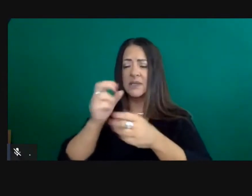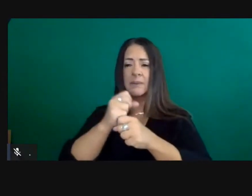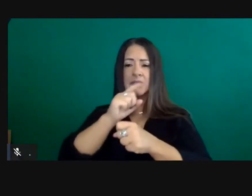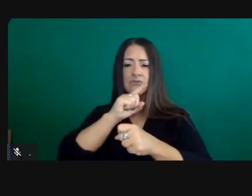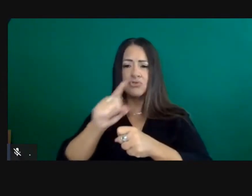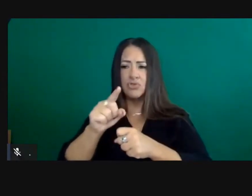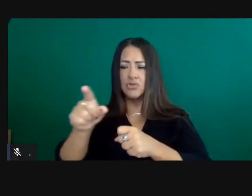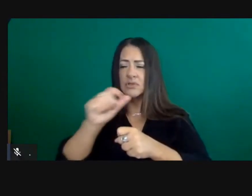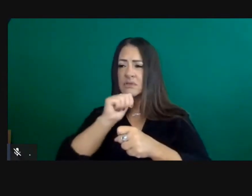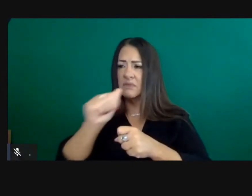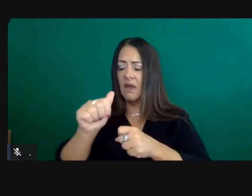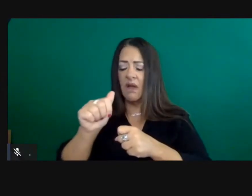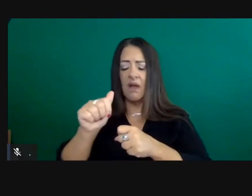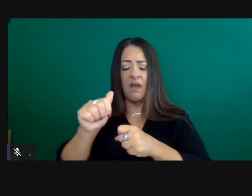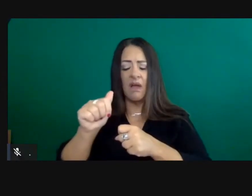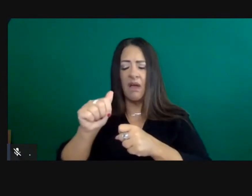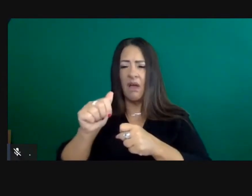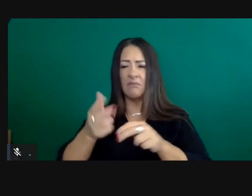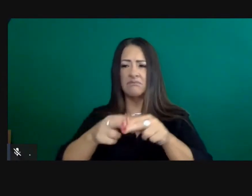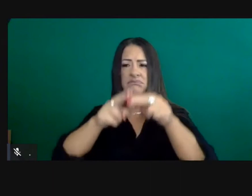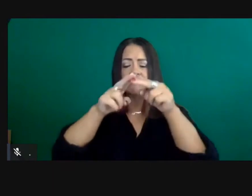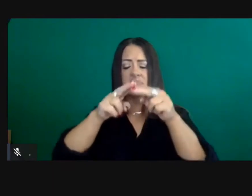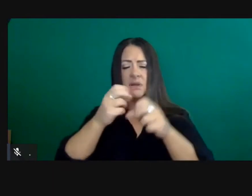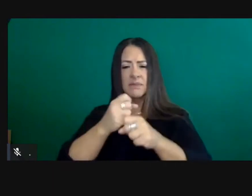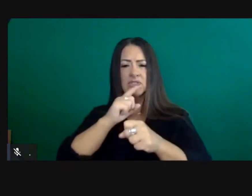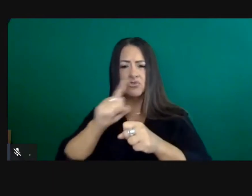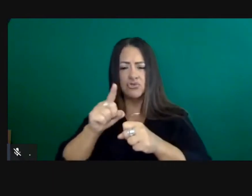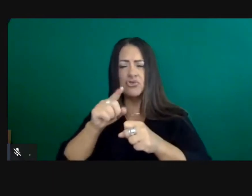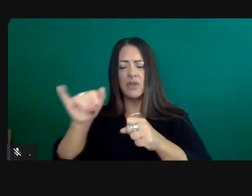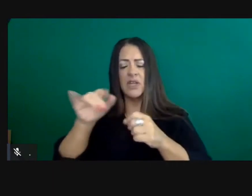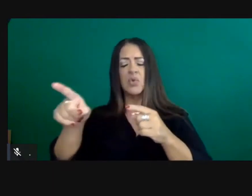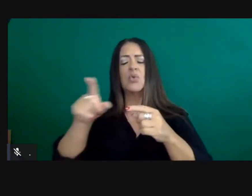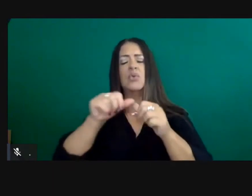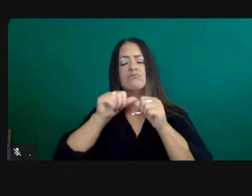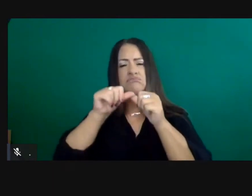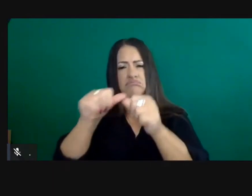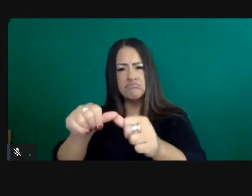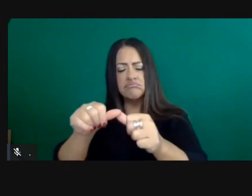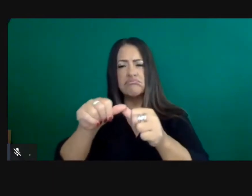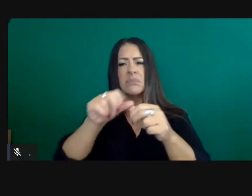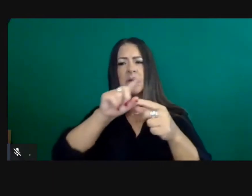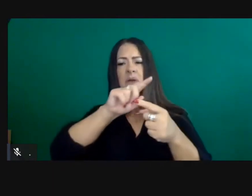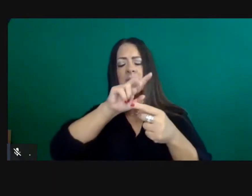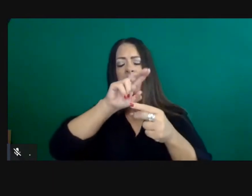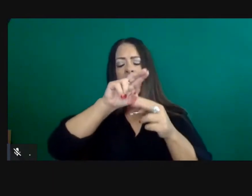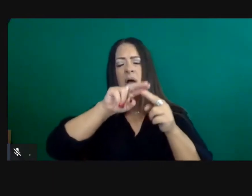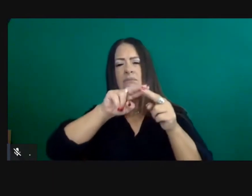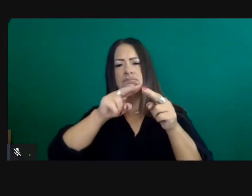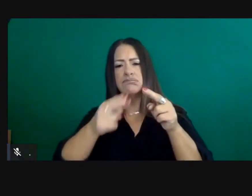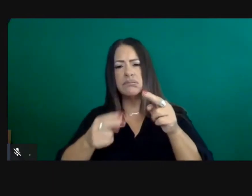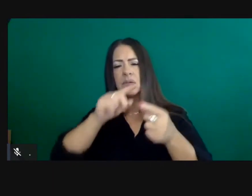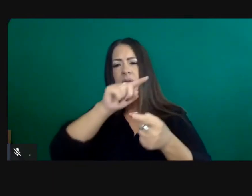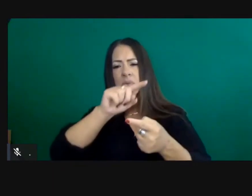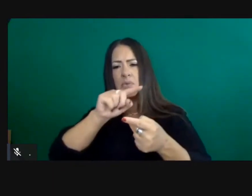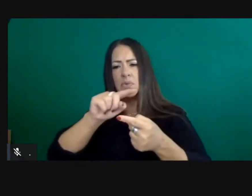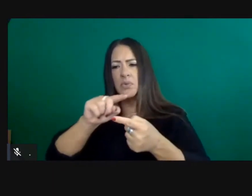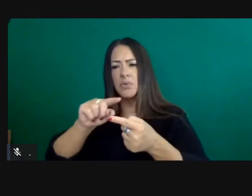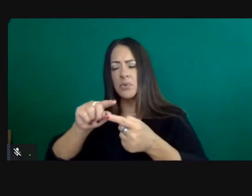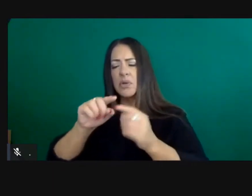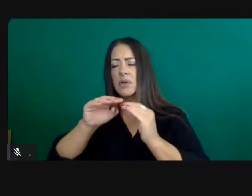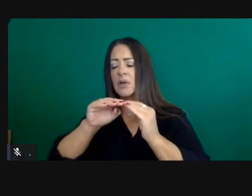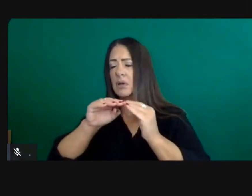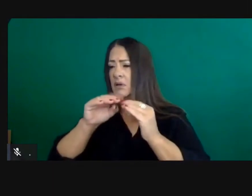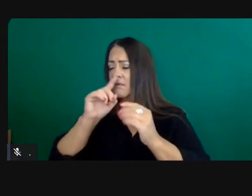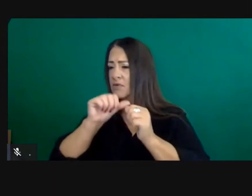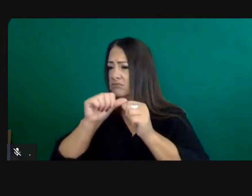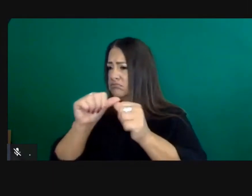is a short-term trend. We included the San Diego State University numbers that we received in all of our calculations.